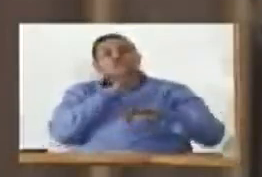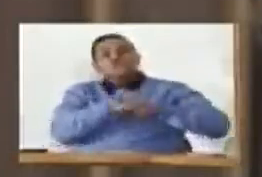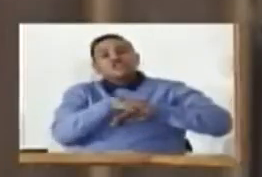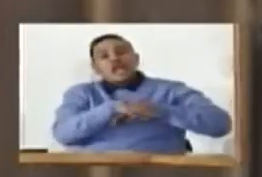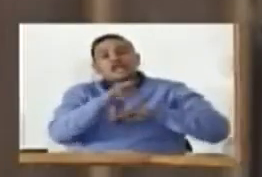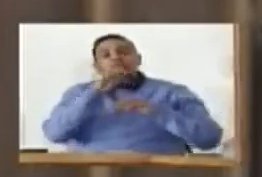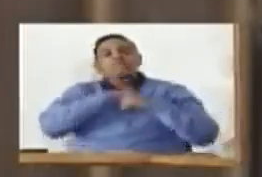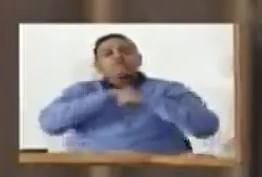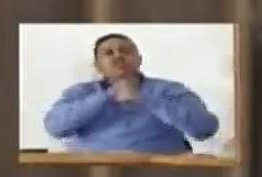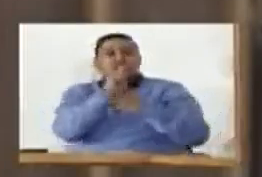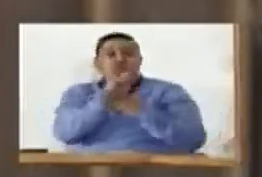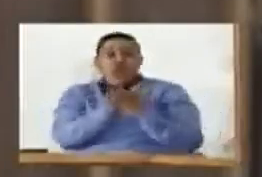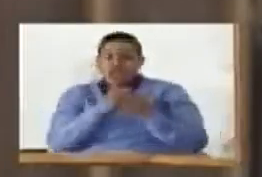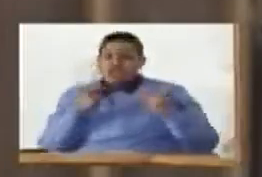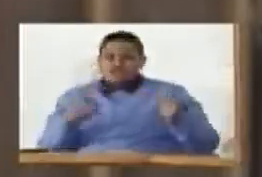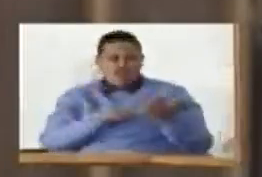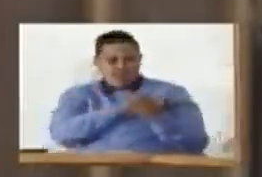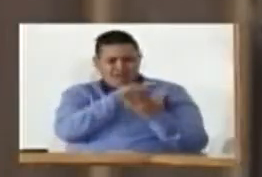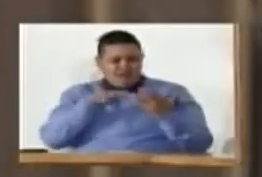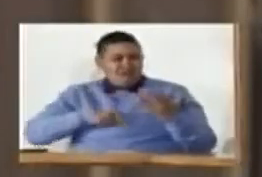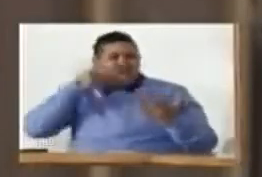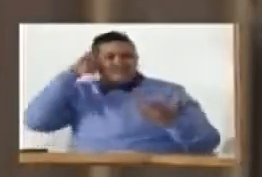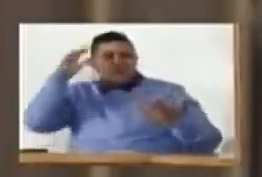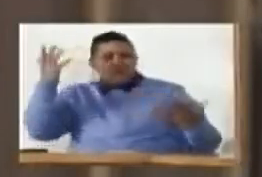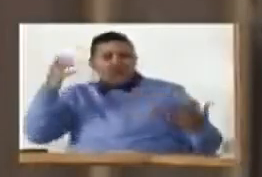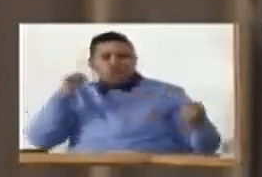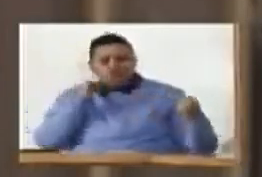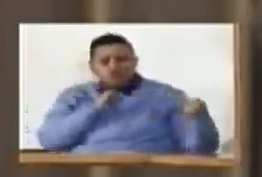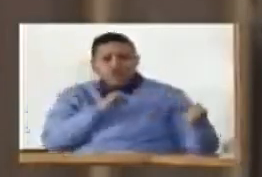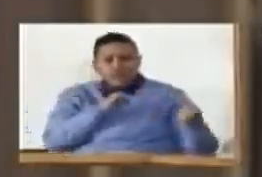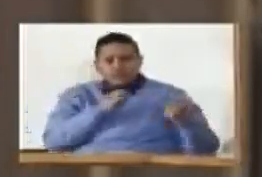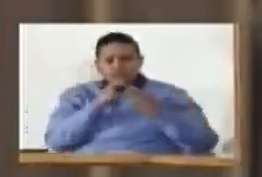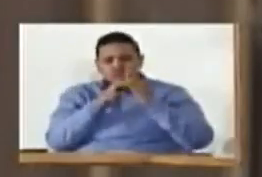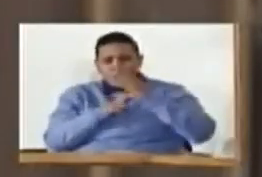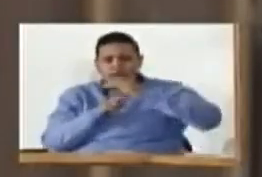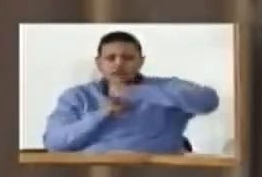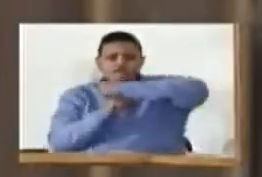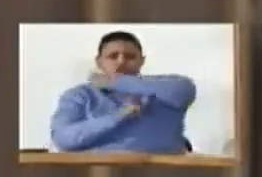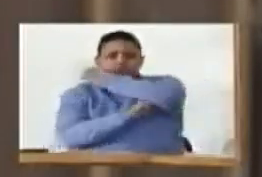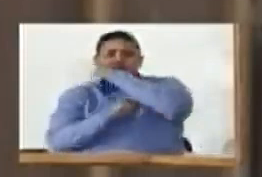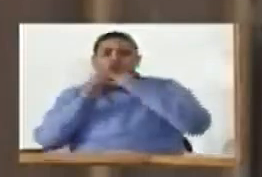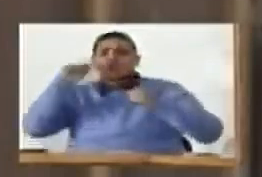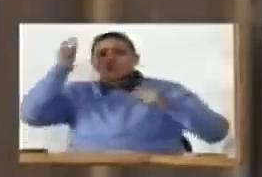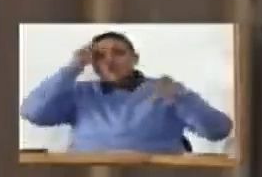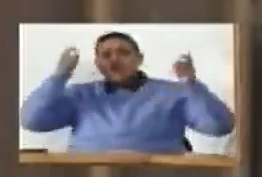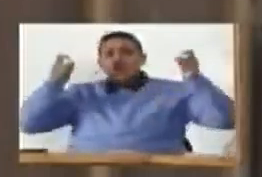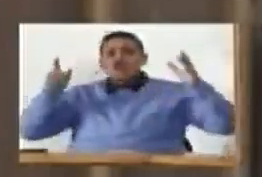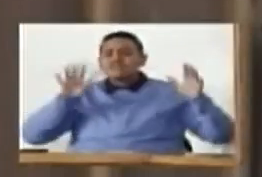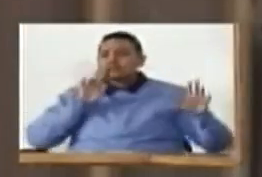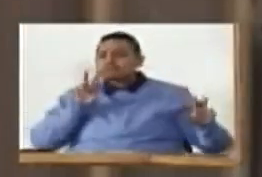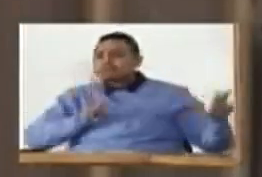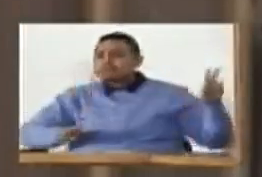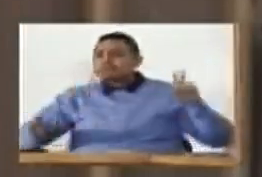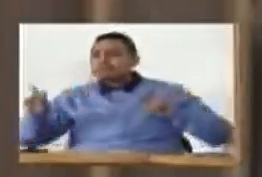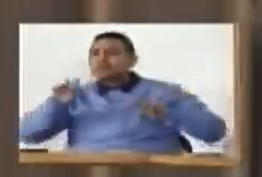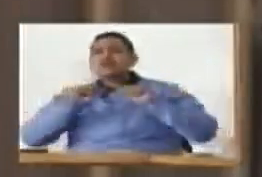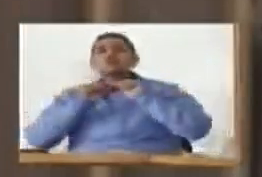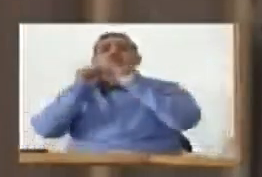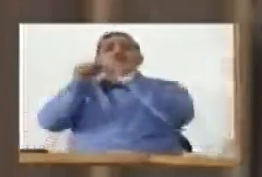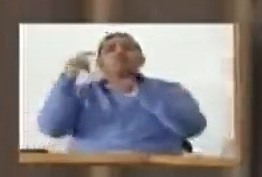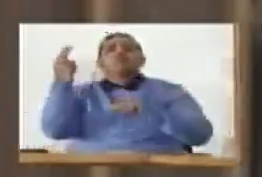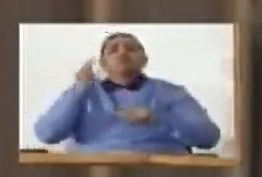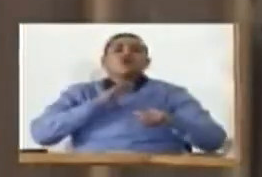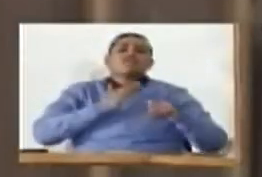in its effort to strengthen the regulatory framework governing the management and sustainable use of